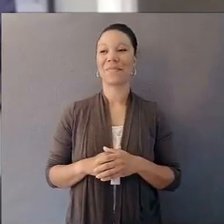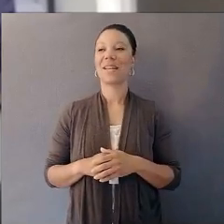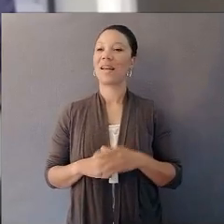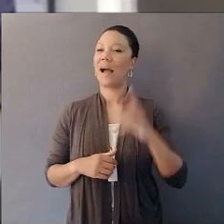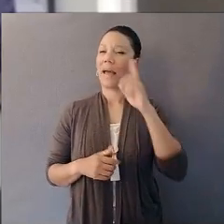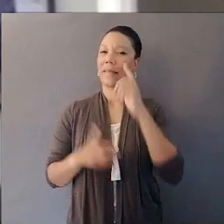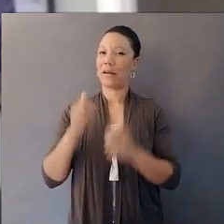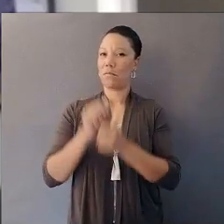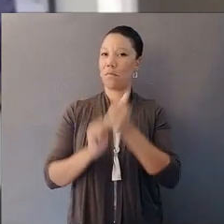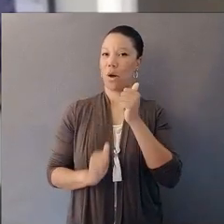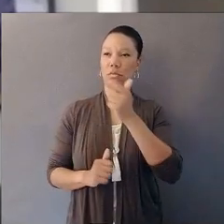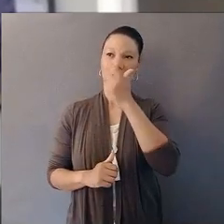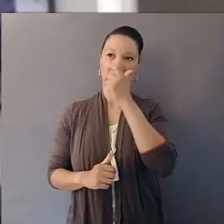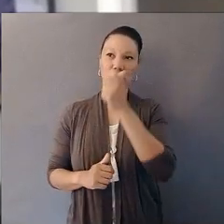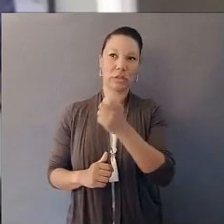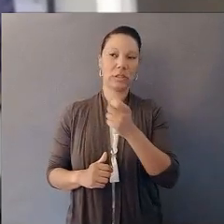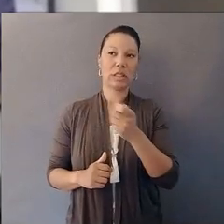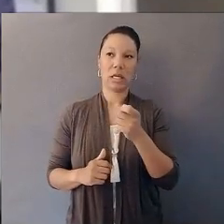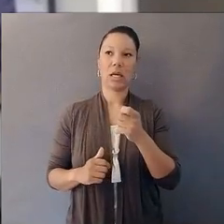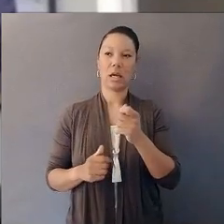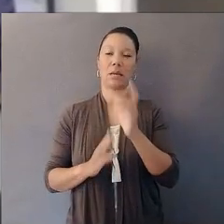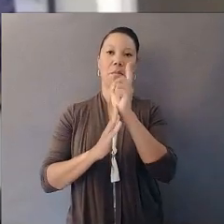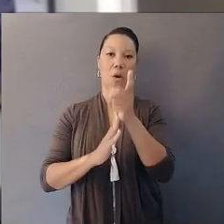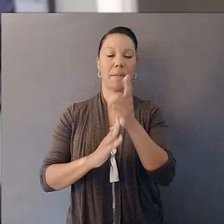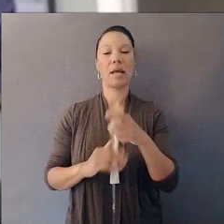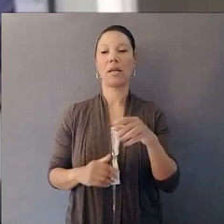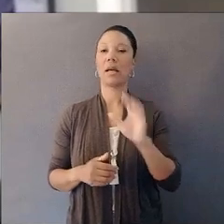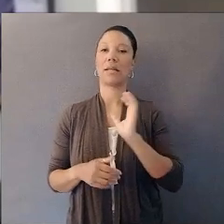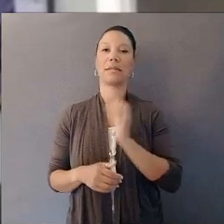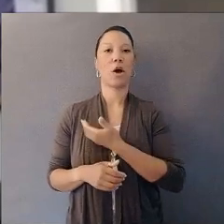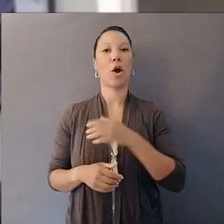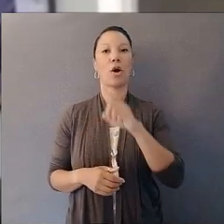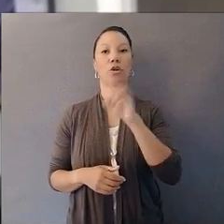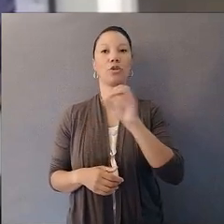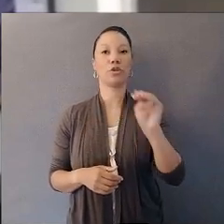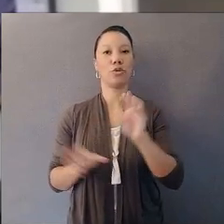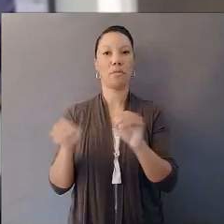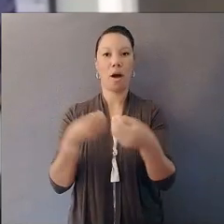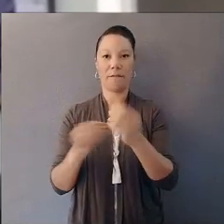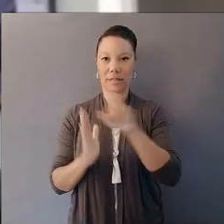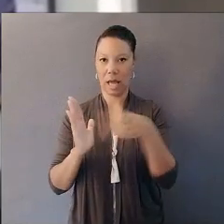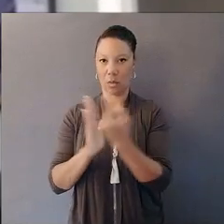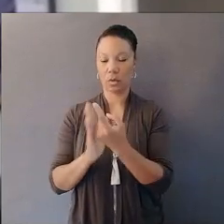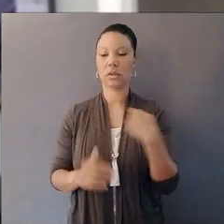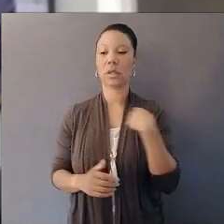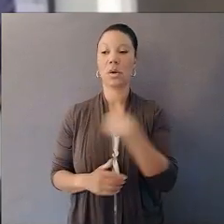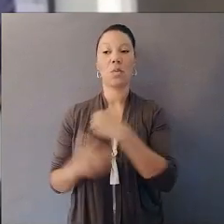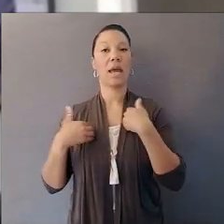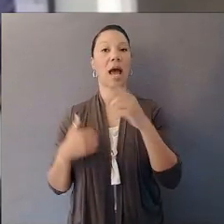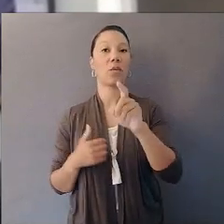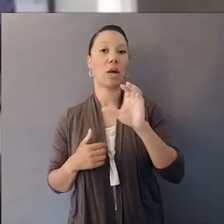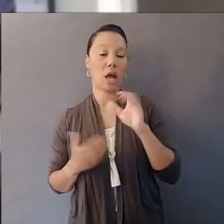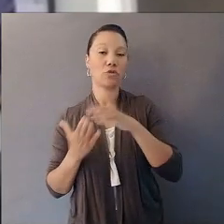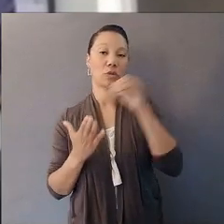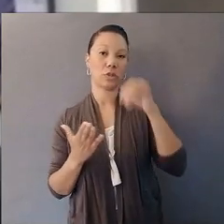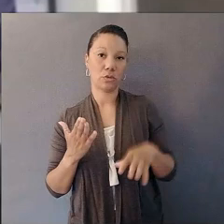been doing with our calc students. And I mean, Zoom has been fantastic for that, by the way. Like we had 100 students almost at a practice test going over it